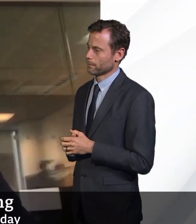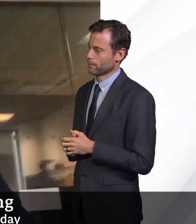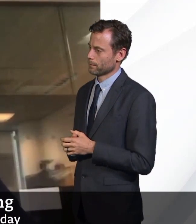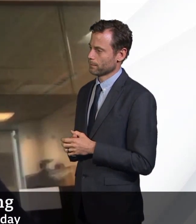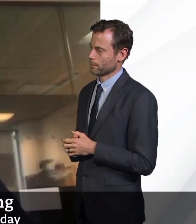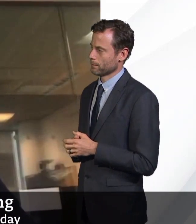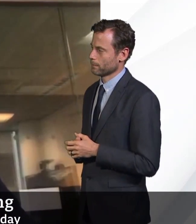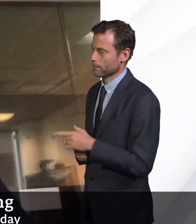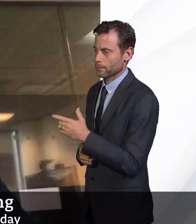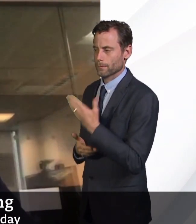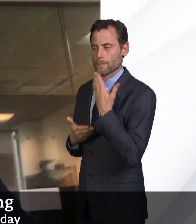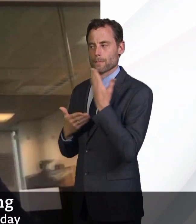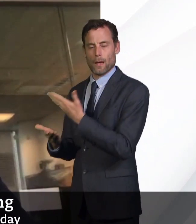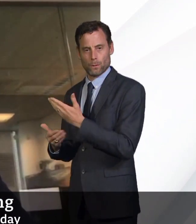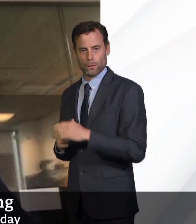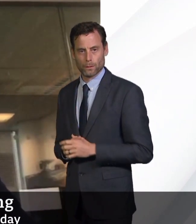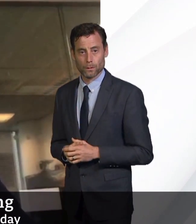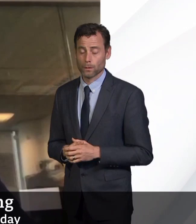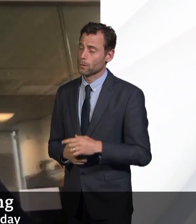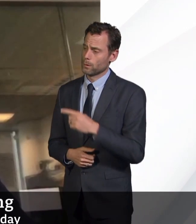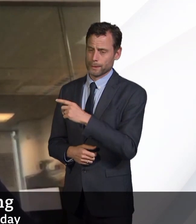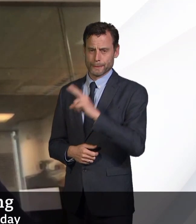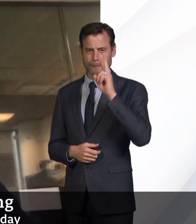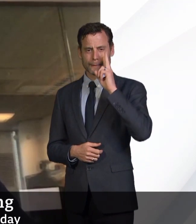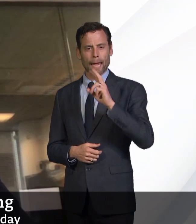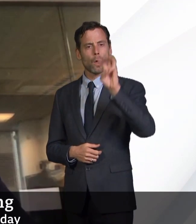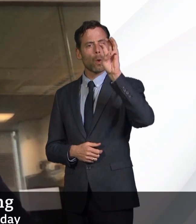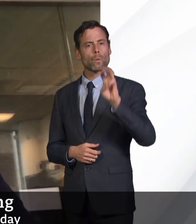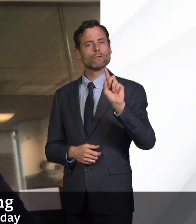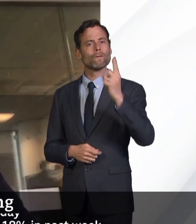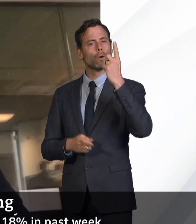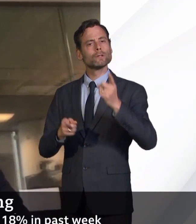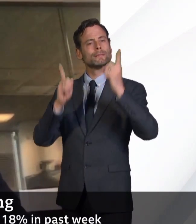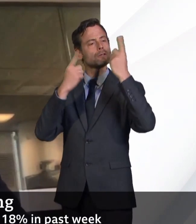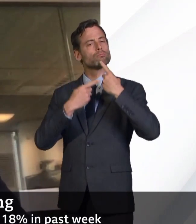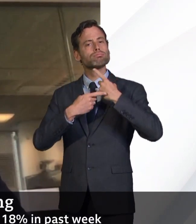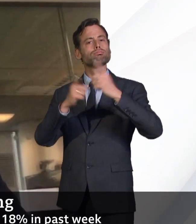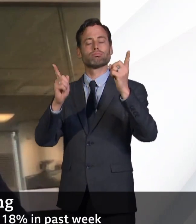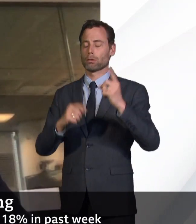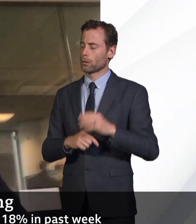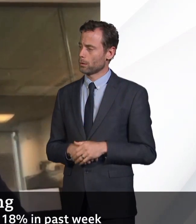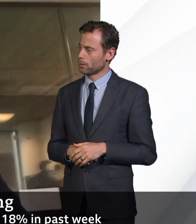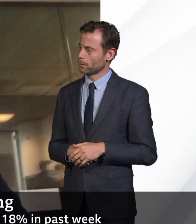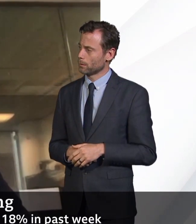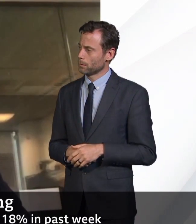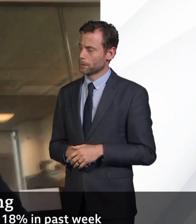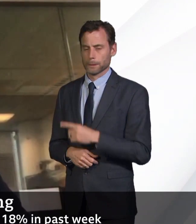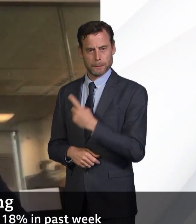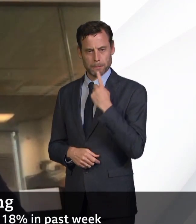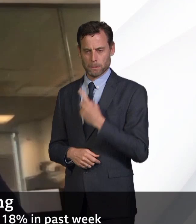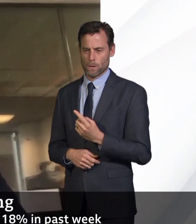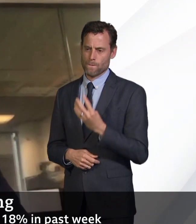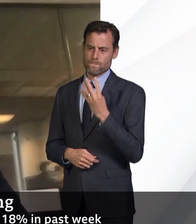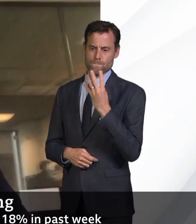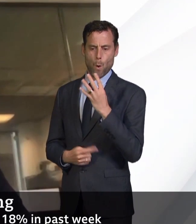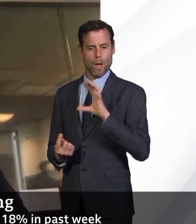you disappointed, given the news from the Welsh First Minister today, that the 4 nations don't look like they will be